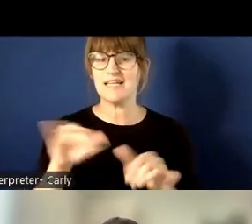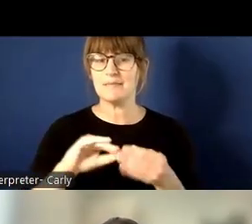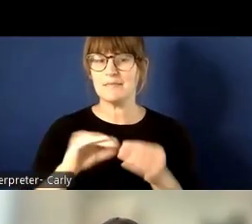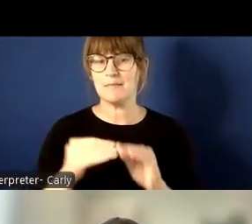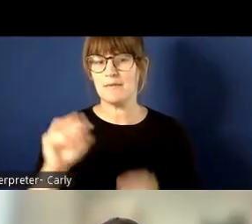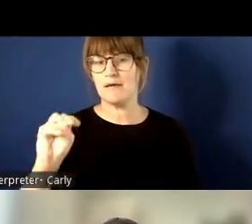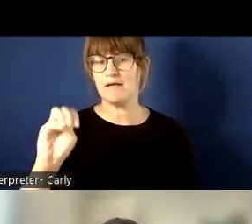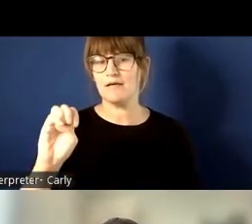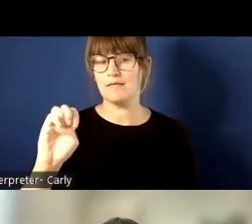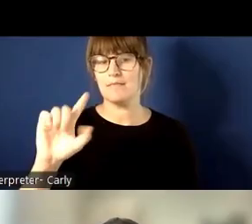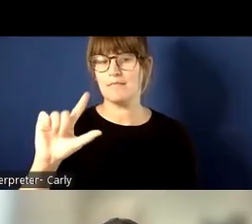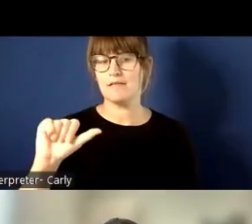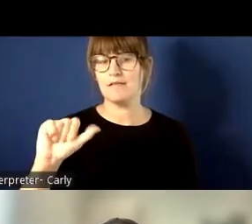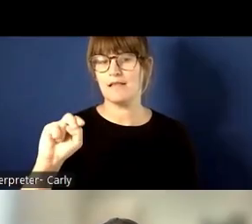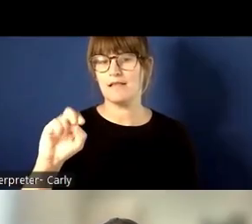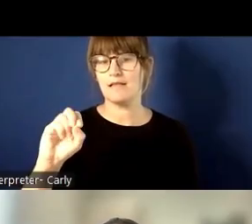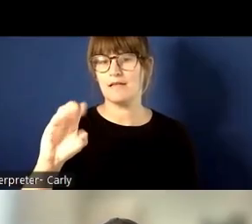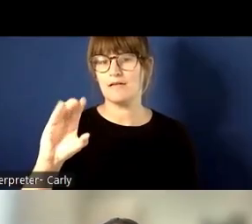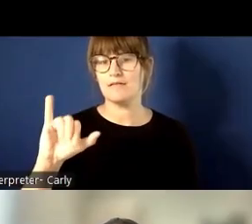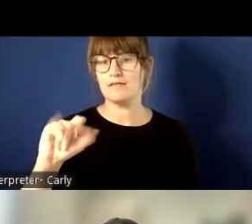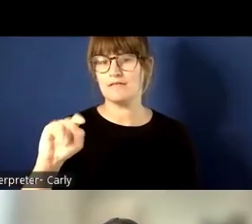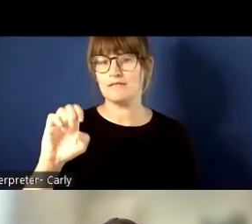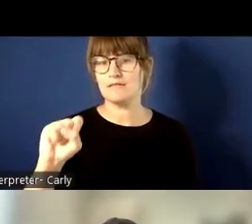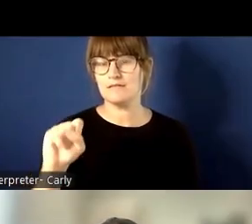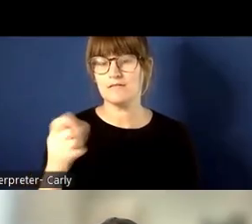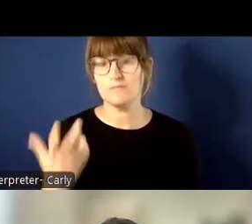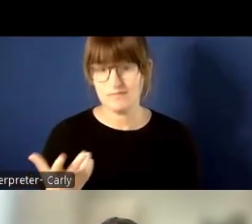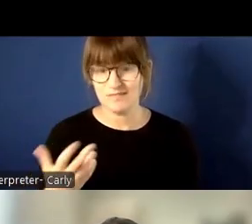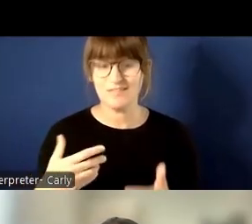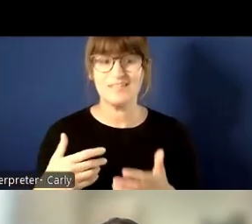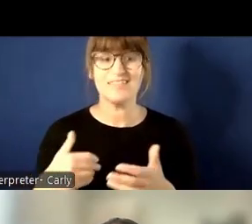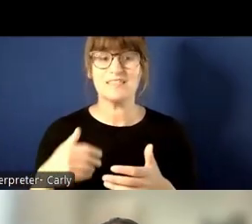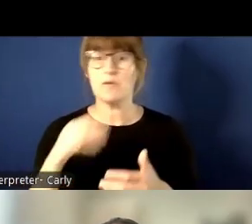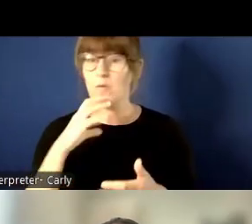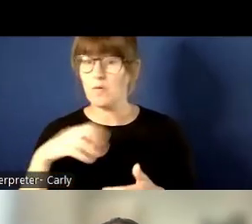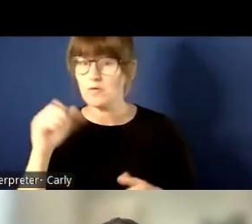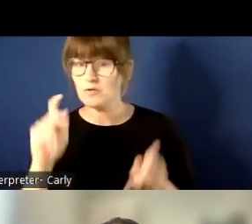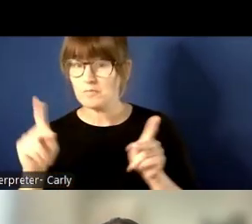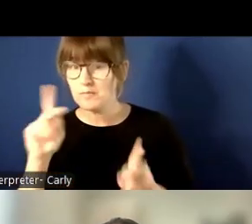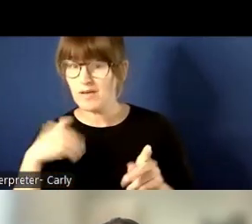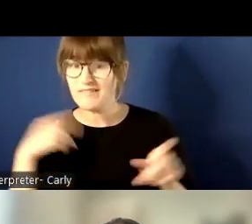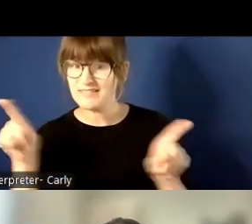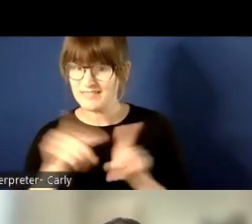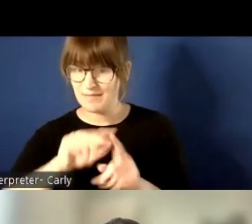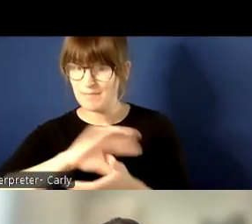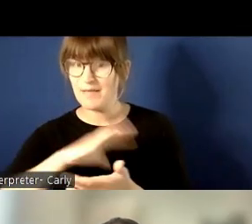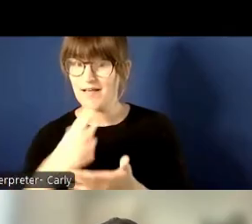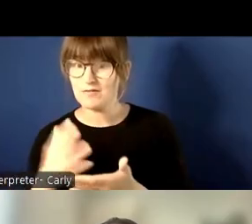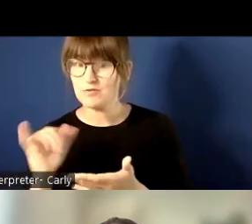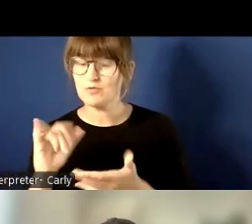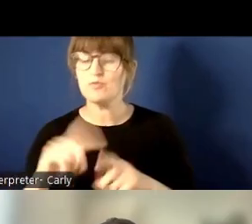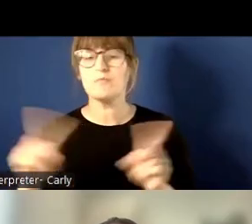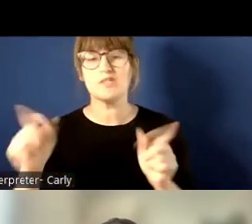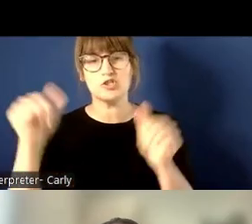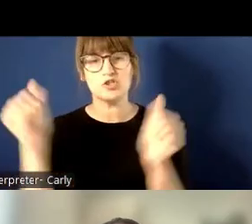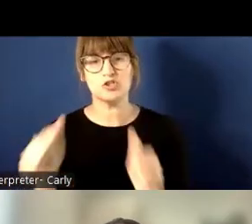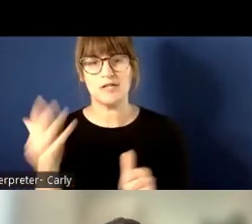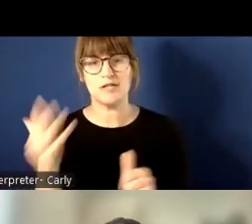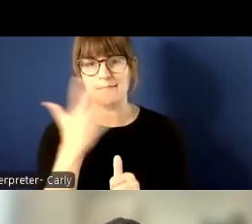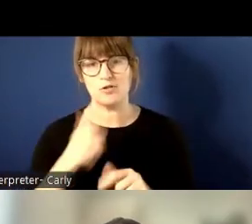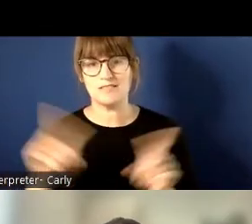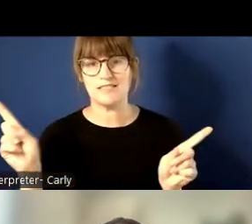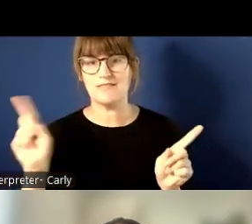all people, regardless of skin color, skin tone, do have roughly the same number of melanocytes. They do have differences in the shape, size, and distribution